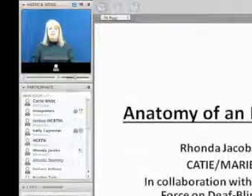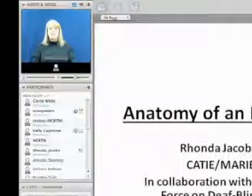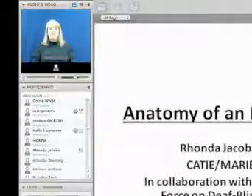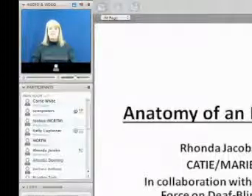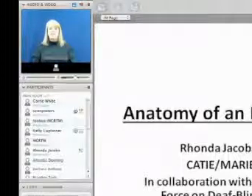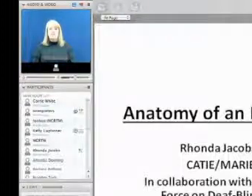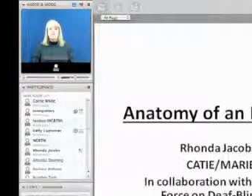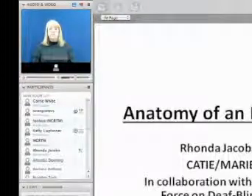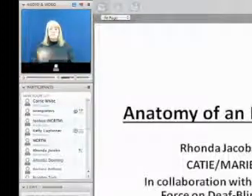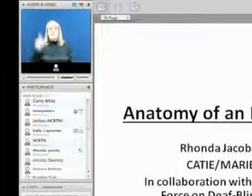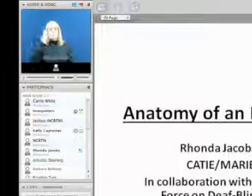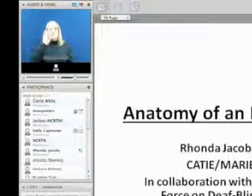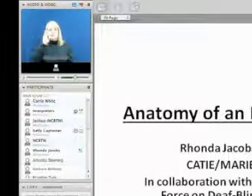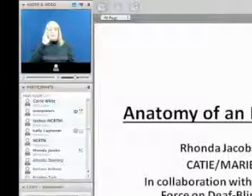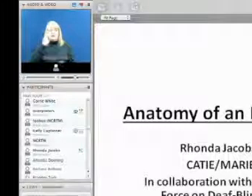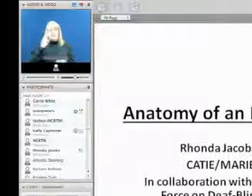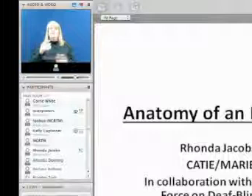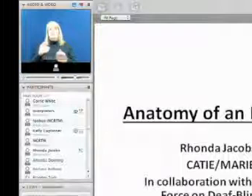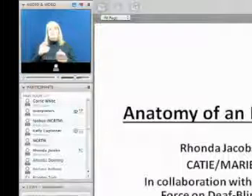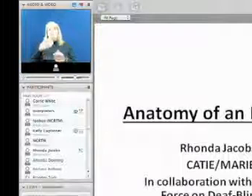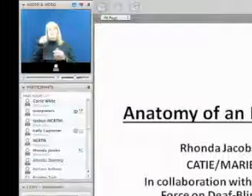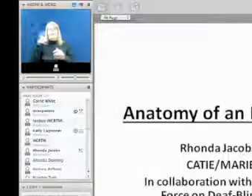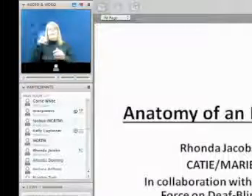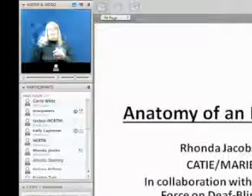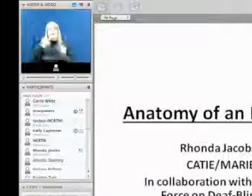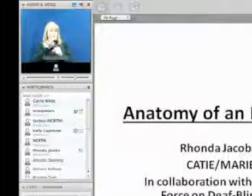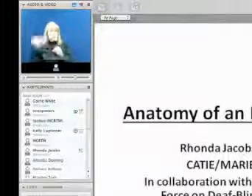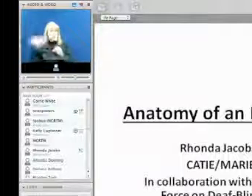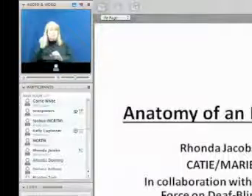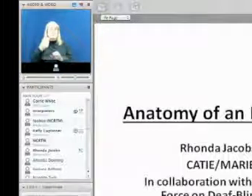Hi everyone, just testing to make sure everybody can hear me okay